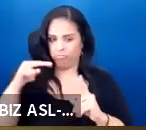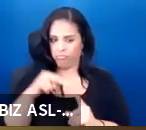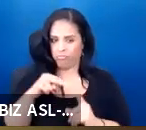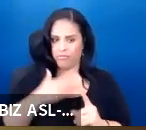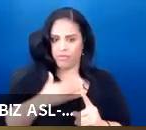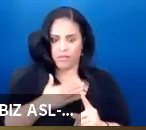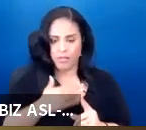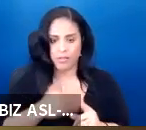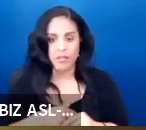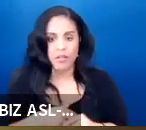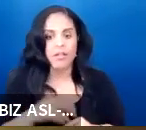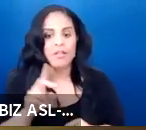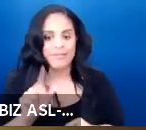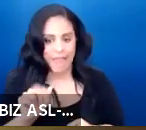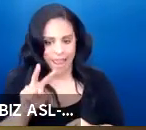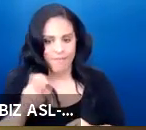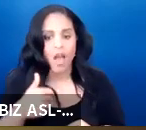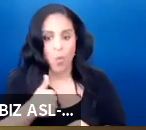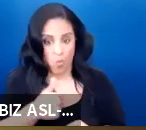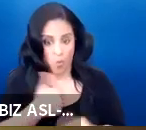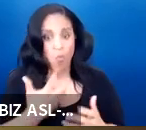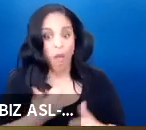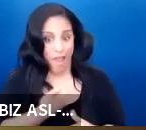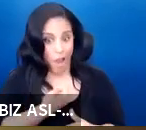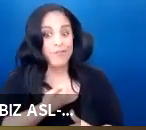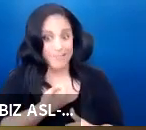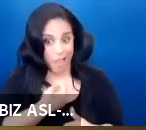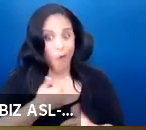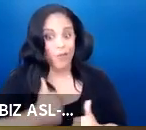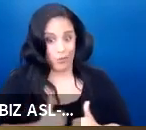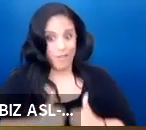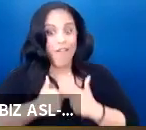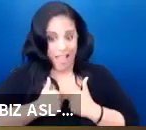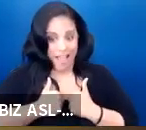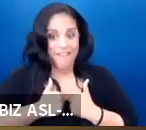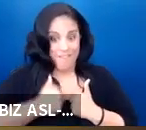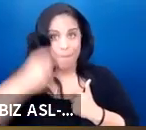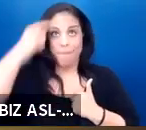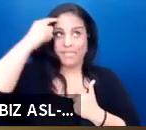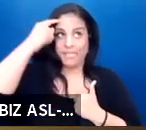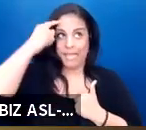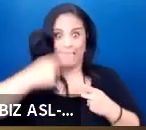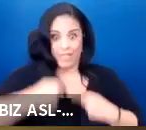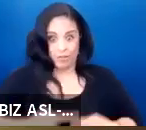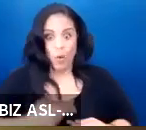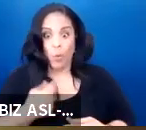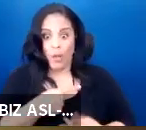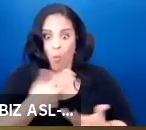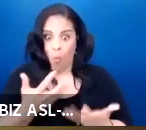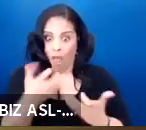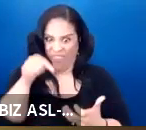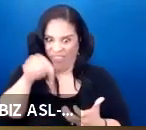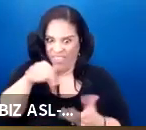want ourselves to survive, both mentally and physically. We want the profession to survive as well.